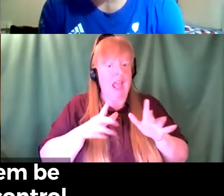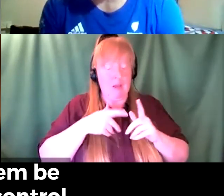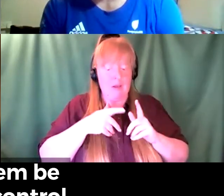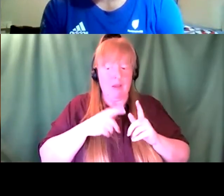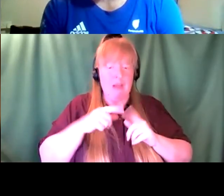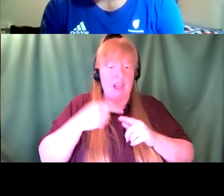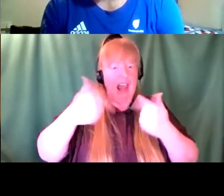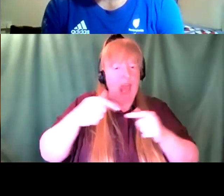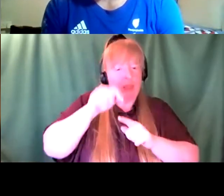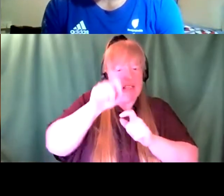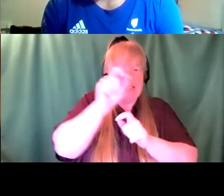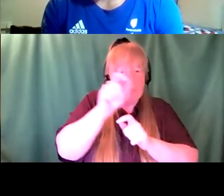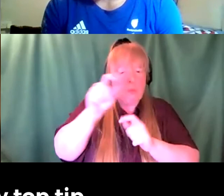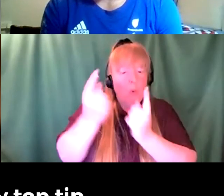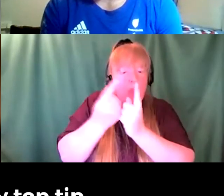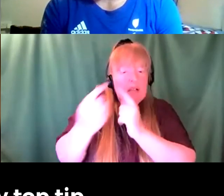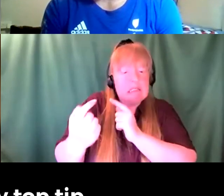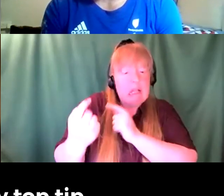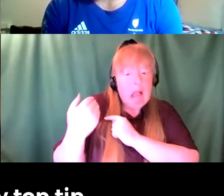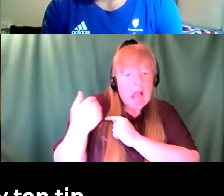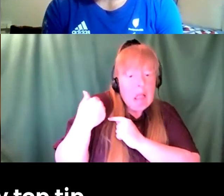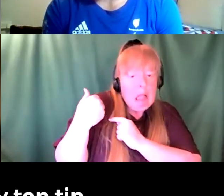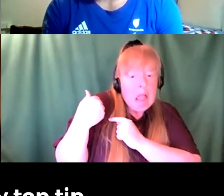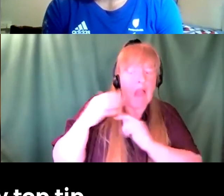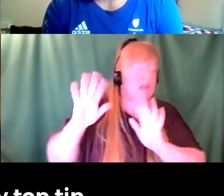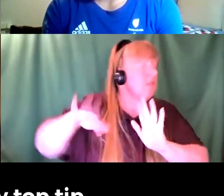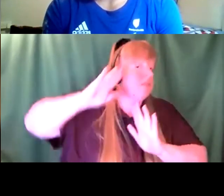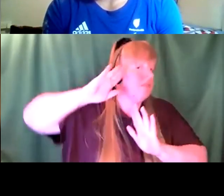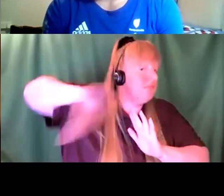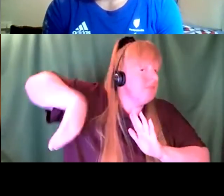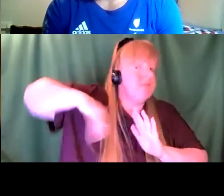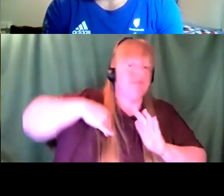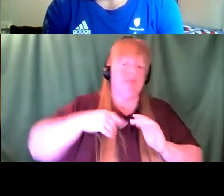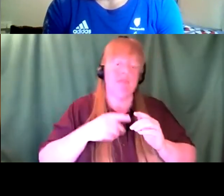can control and what I can do? So that would probably be my top tip.